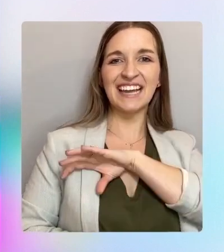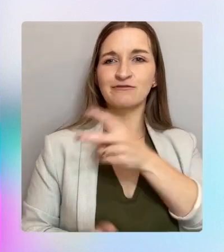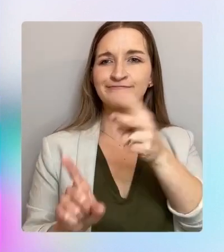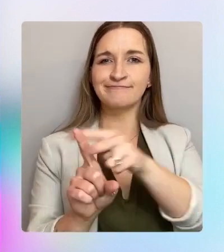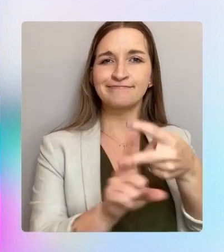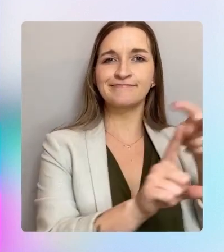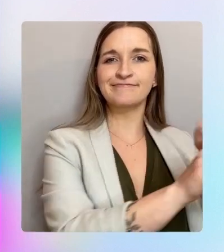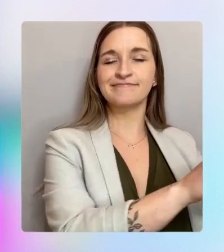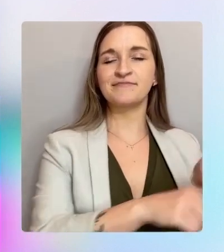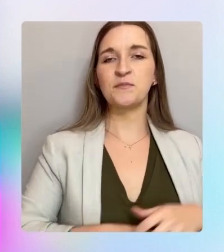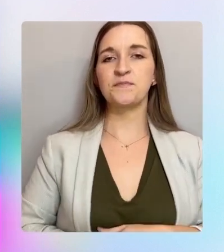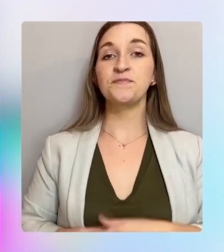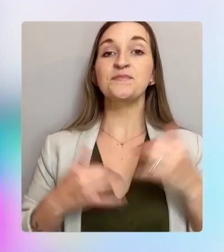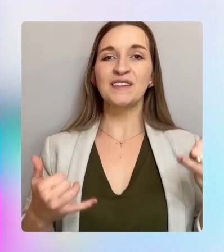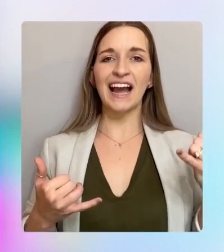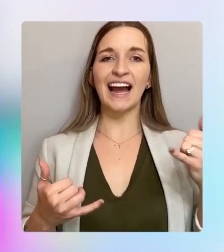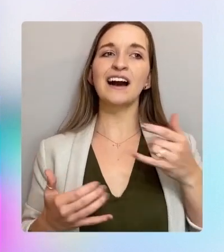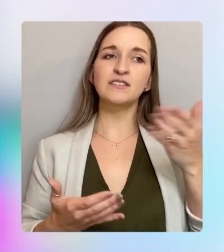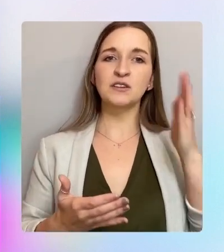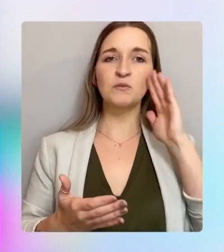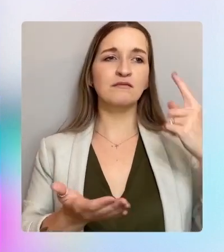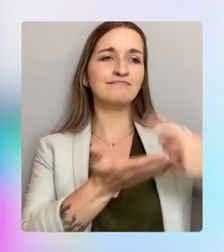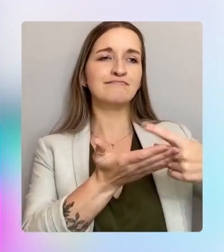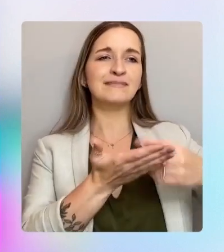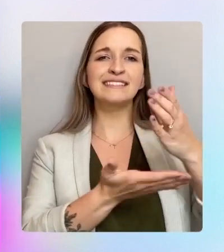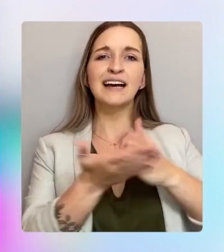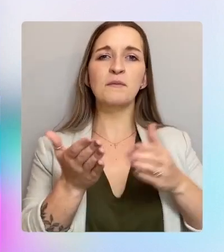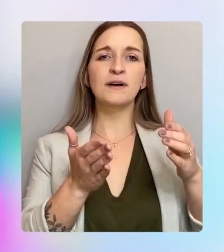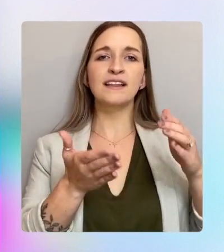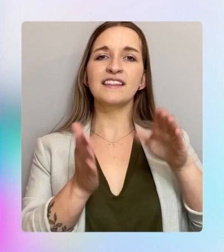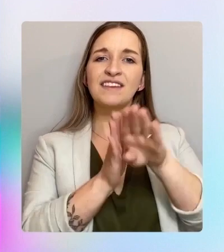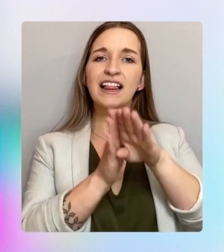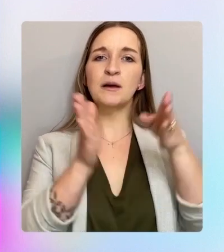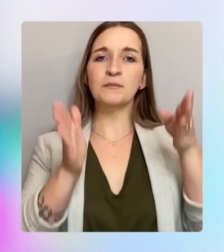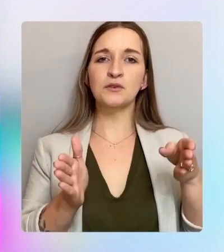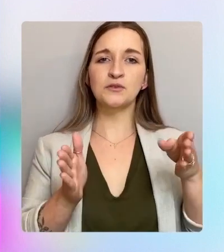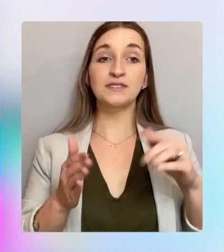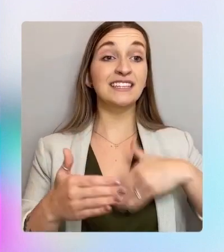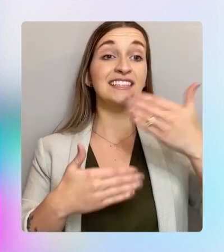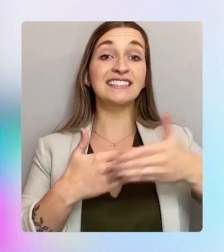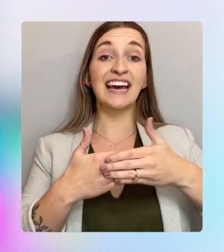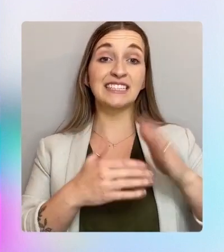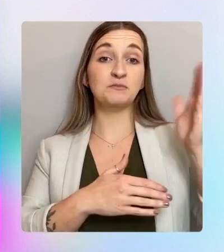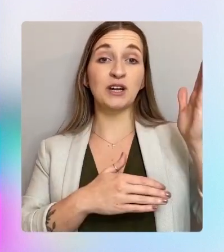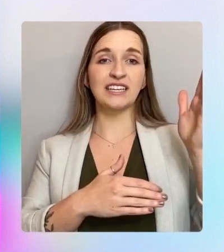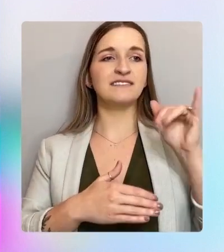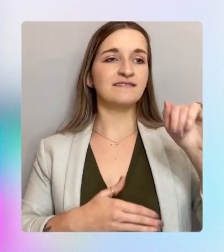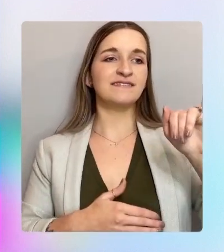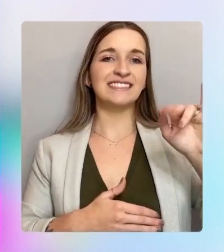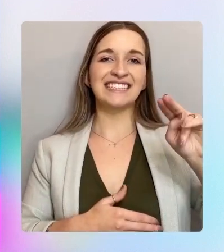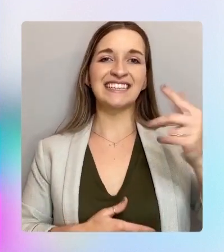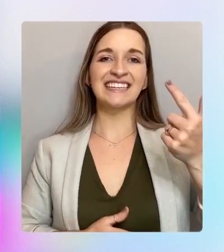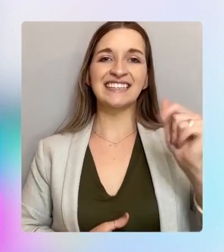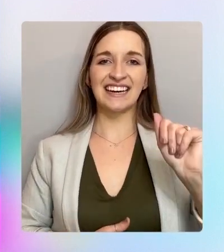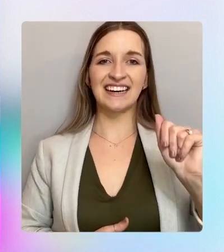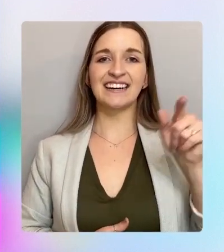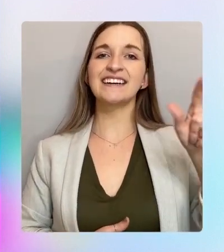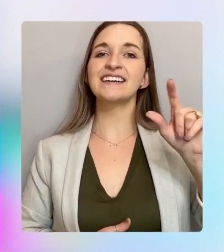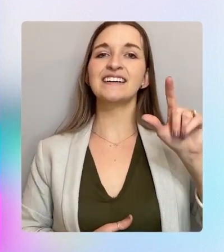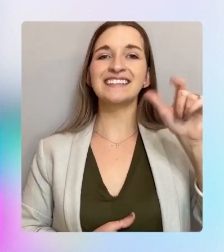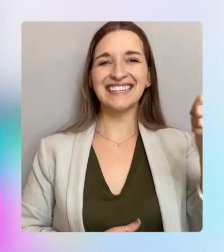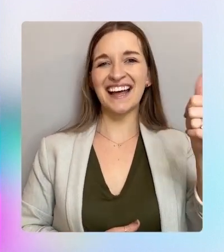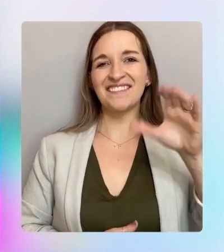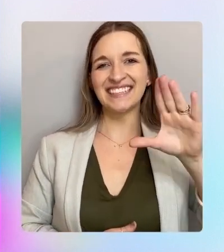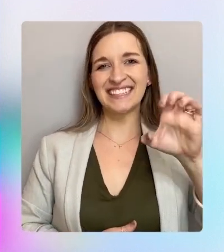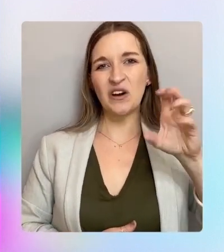embodied characters. I'd like you to hear from some of our developers. The next presentation is from Inga, who is